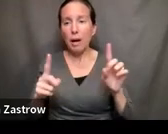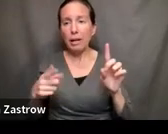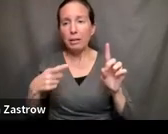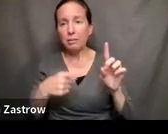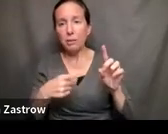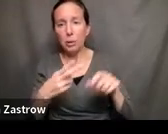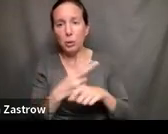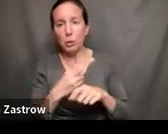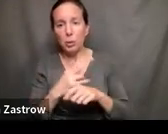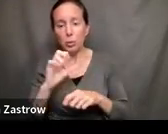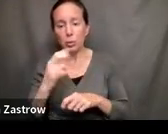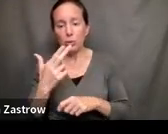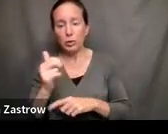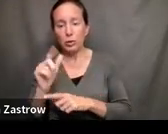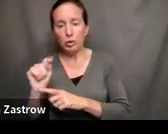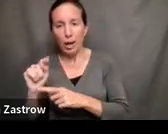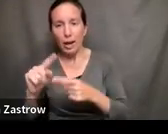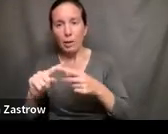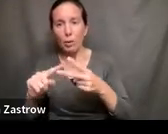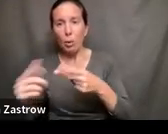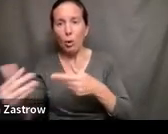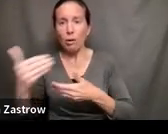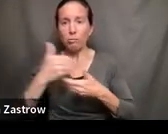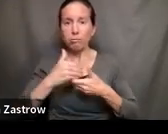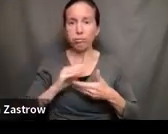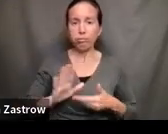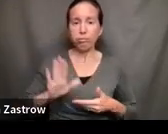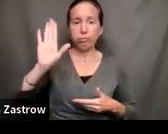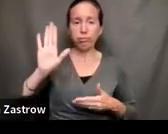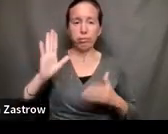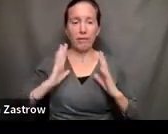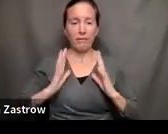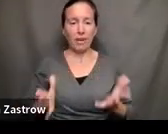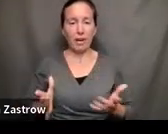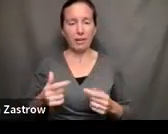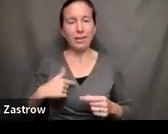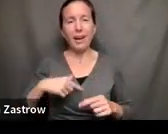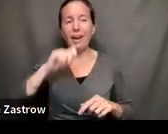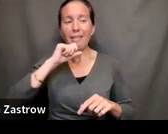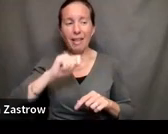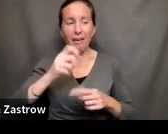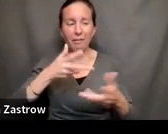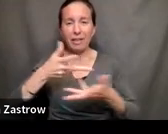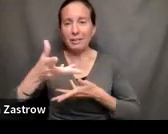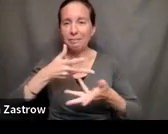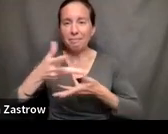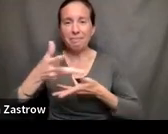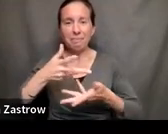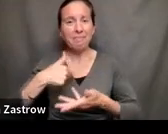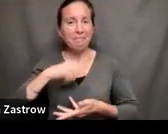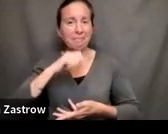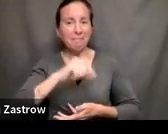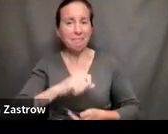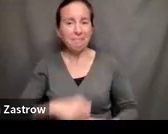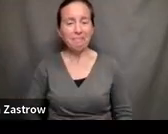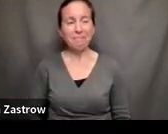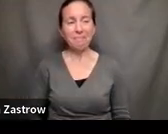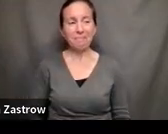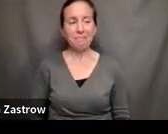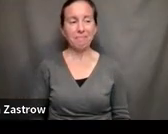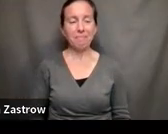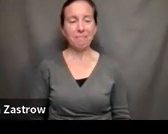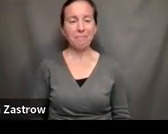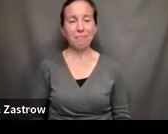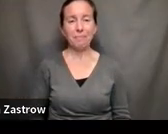just interrupt me, and that is absolutely fine because I like a conversation, as you have noticed. All right,